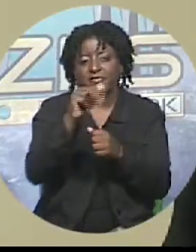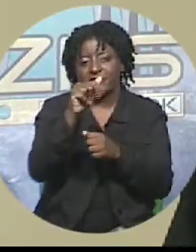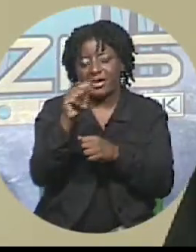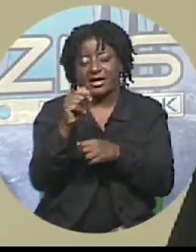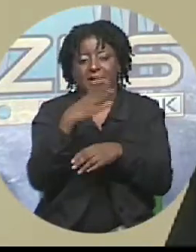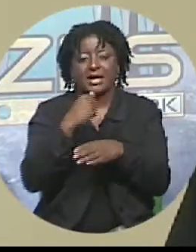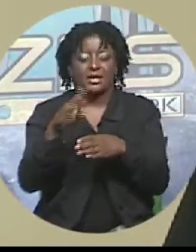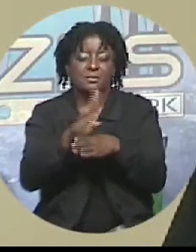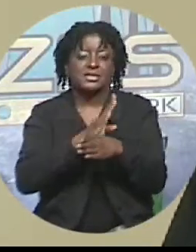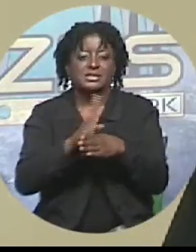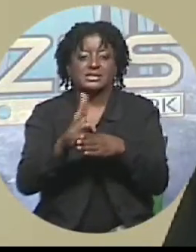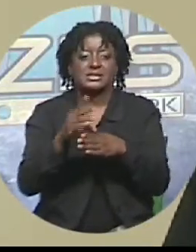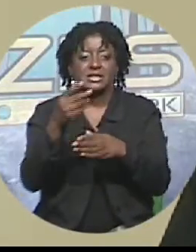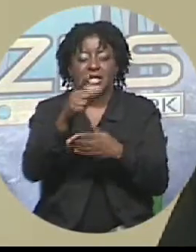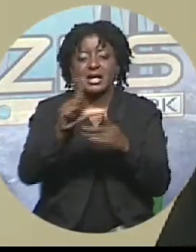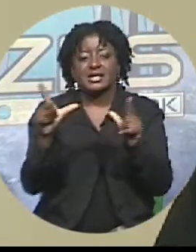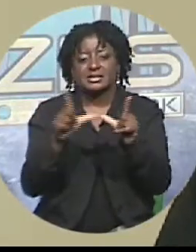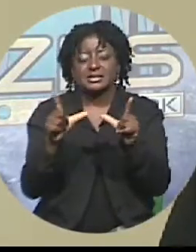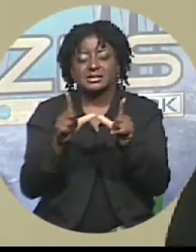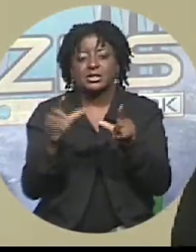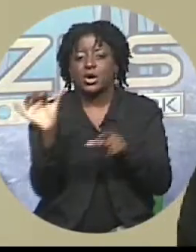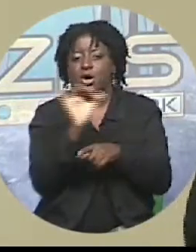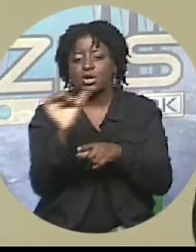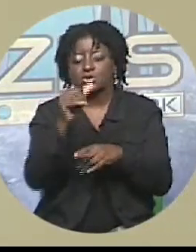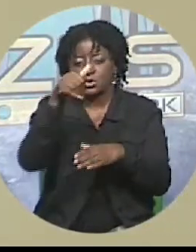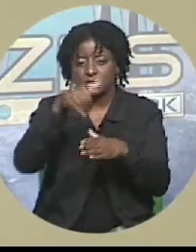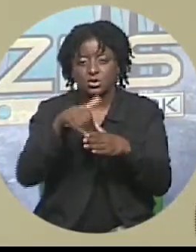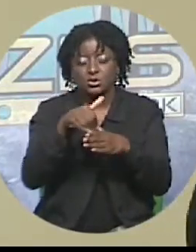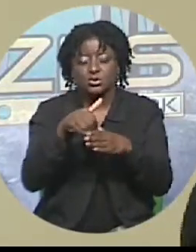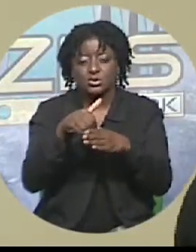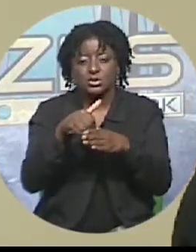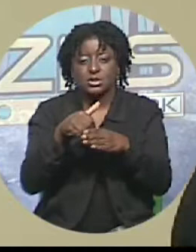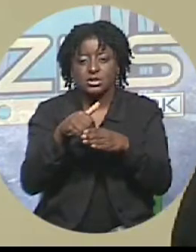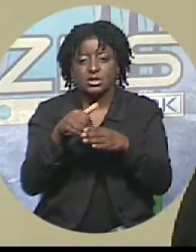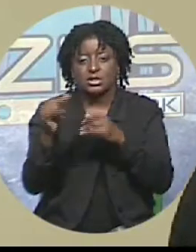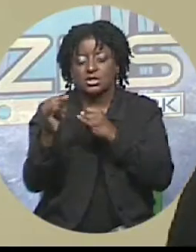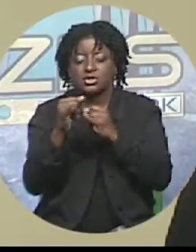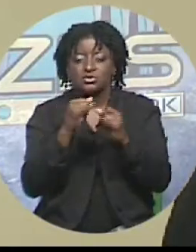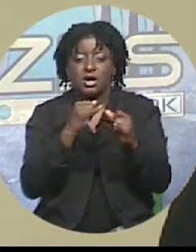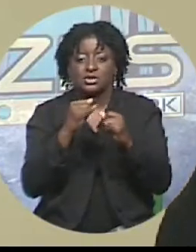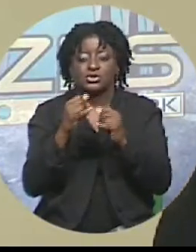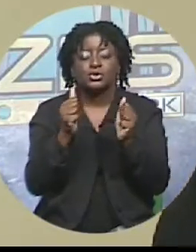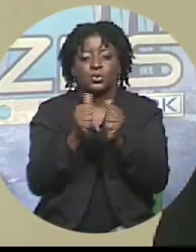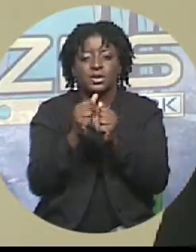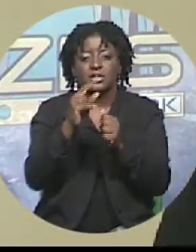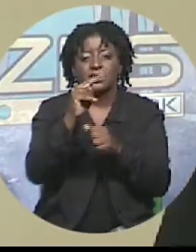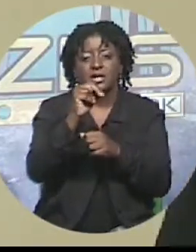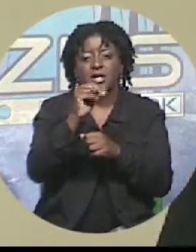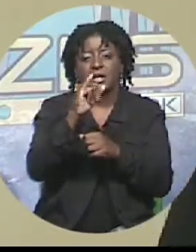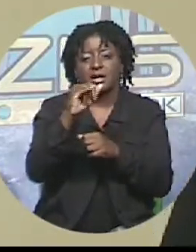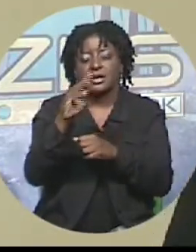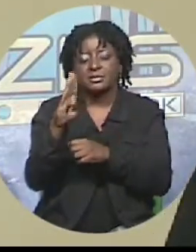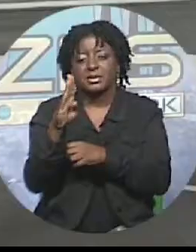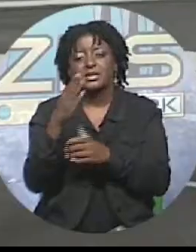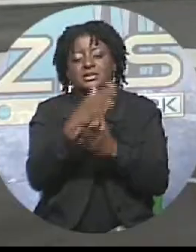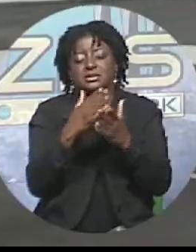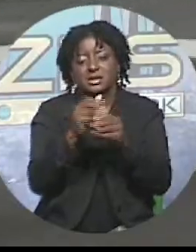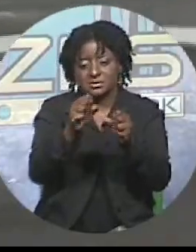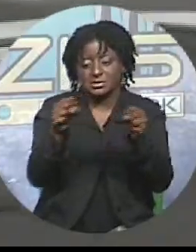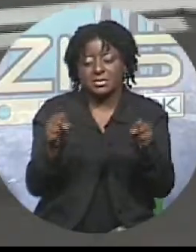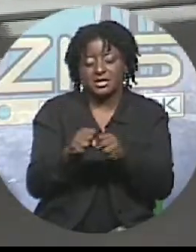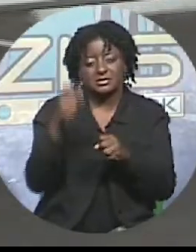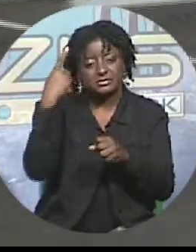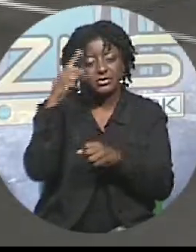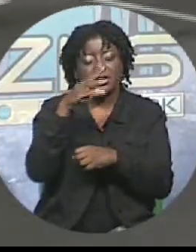involve interaction with national insurance, there's a small amount of space to accommodate some NIB services.